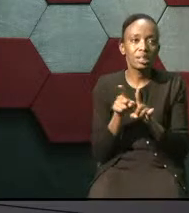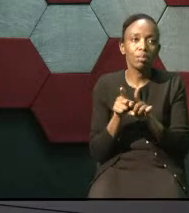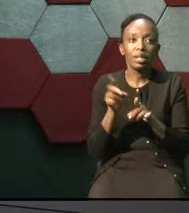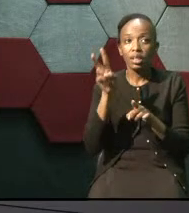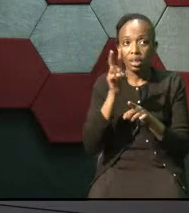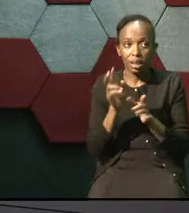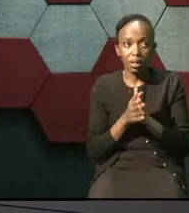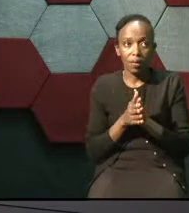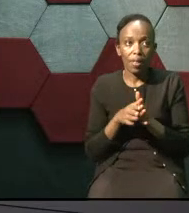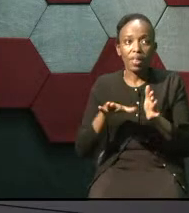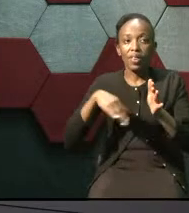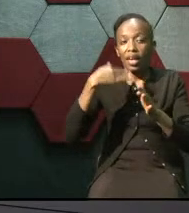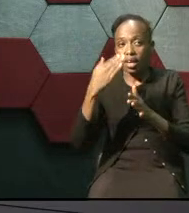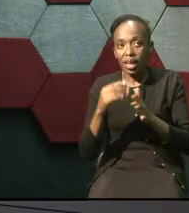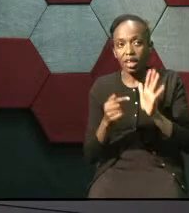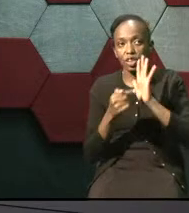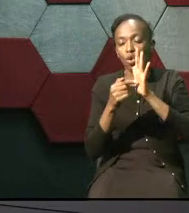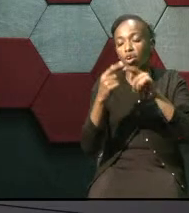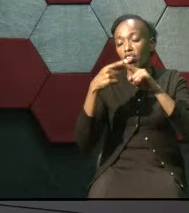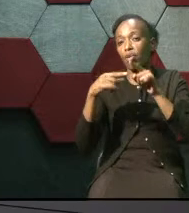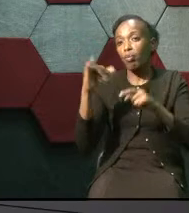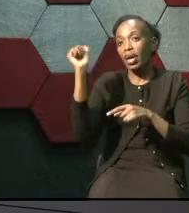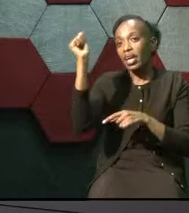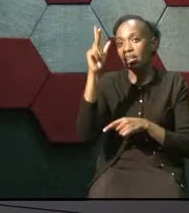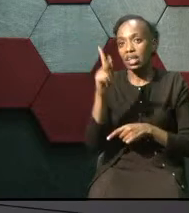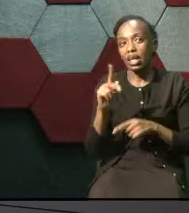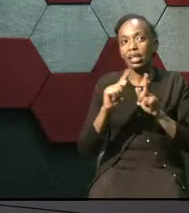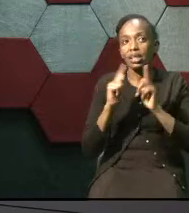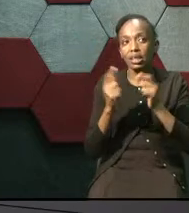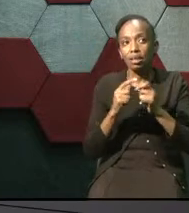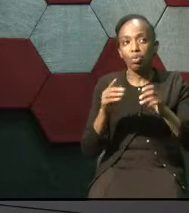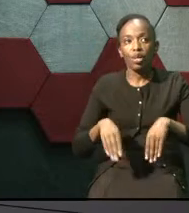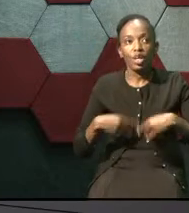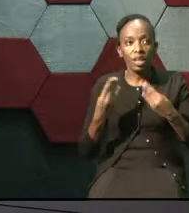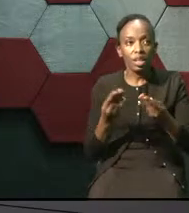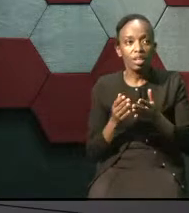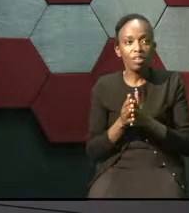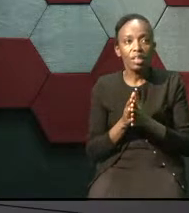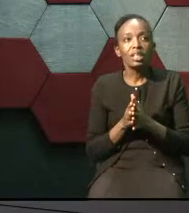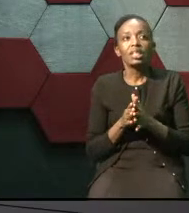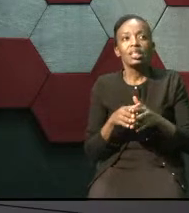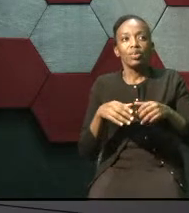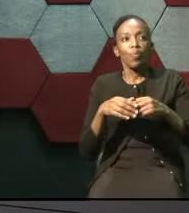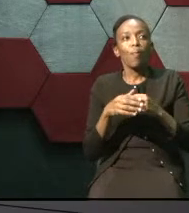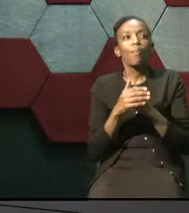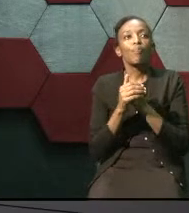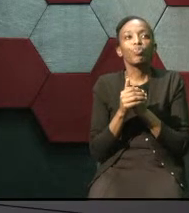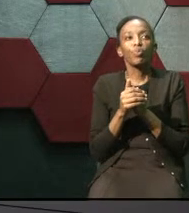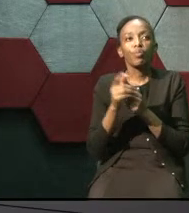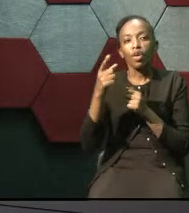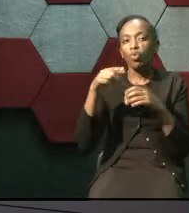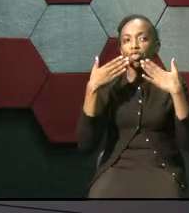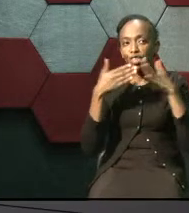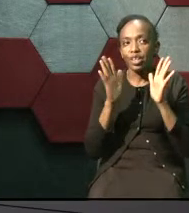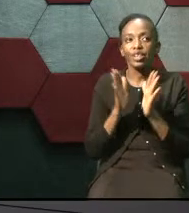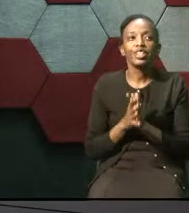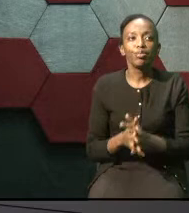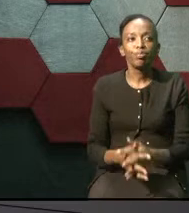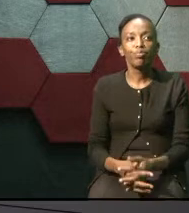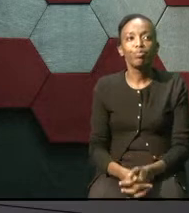guys in the next exhibition. From the YSK team, I'm going to give Lois a fist bump. we are done.